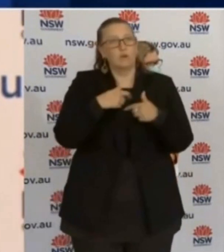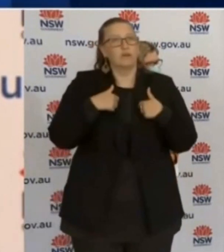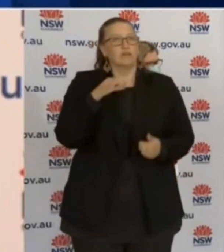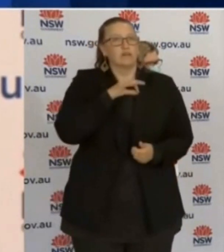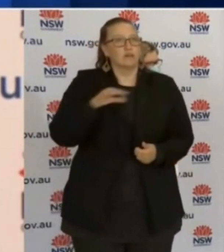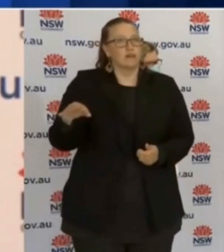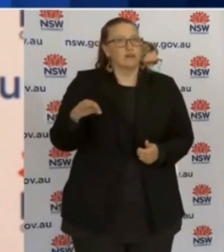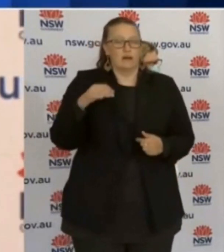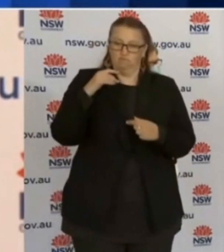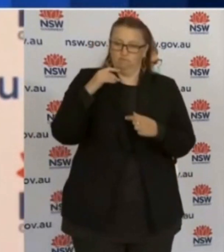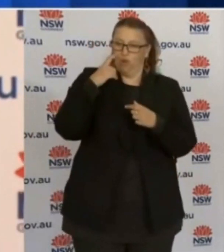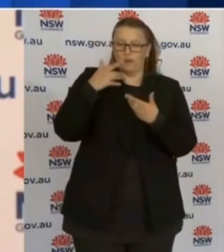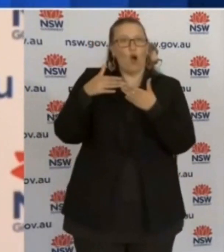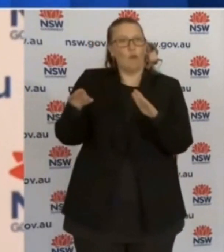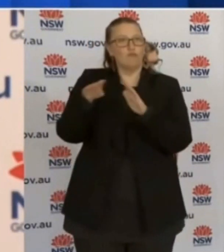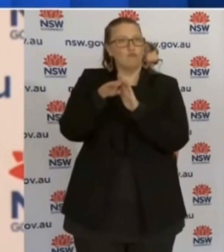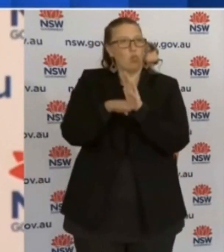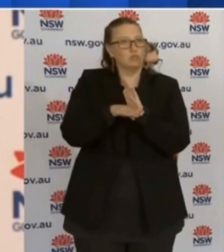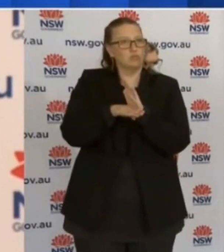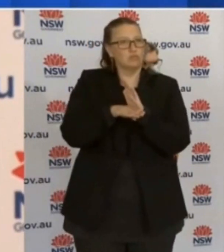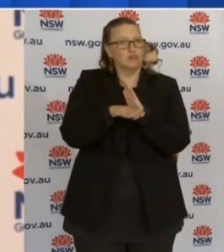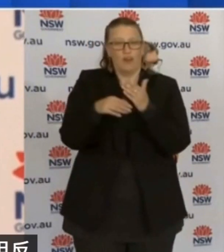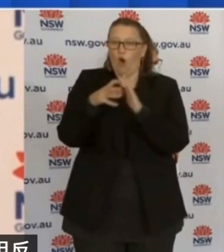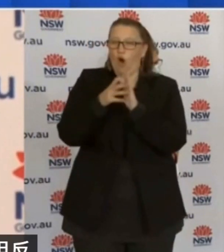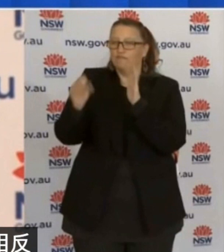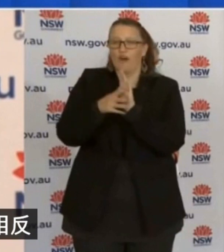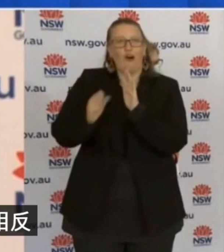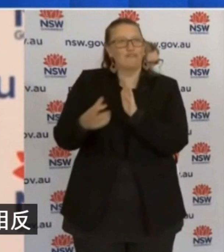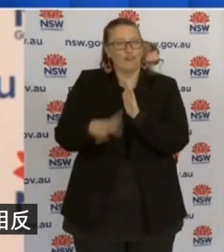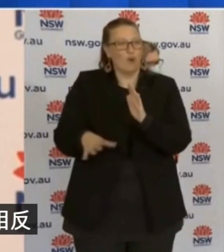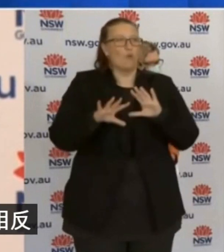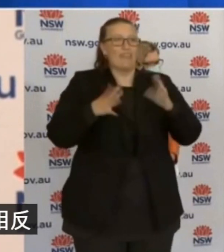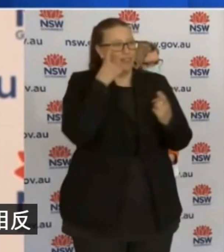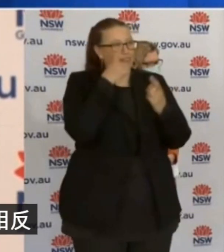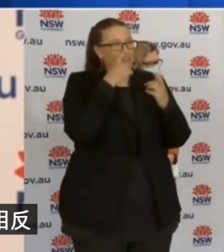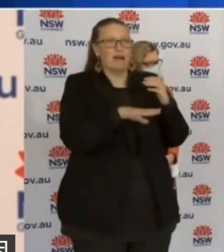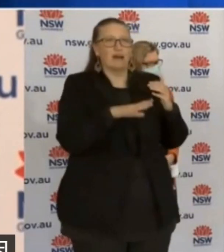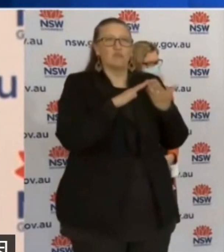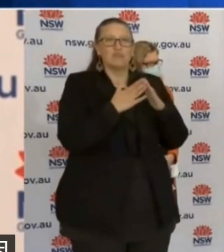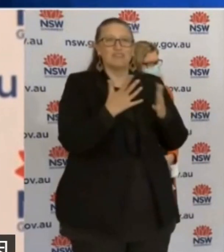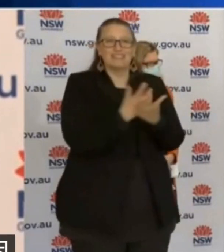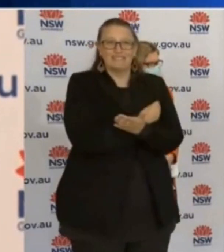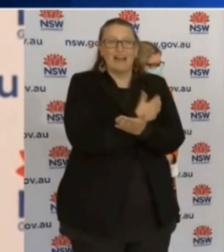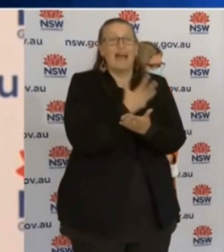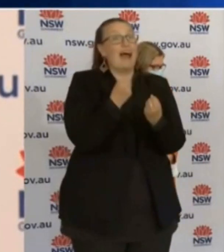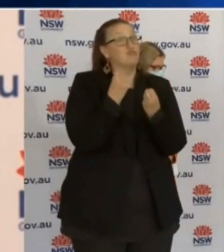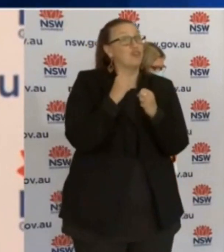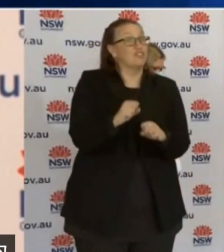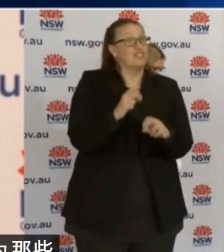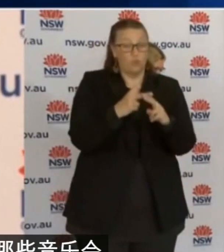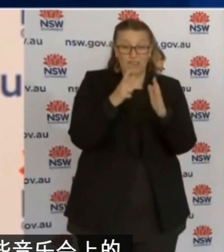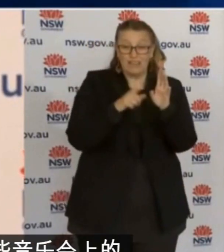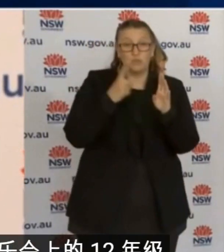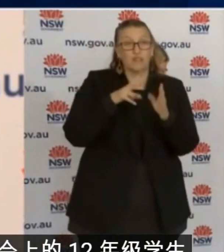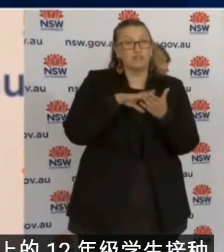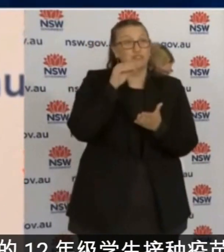make any decisions that aren't going to keep communities safe. Quite the contrary. The reason why we have a strategy to vaccinate Year 12